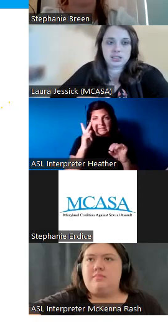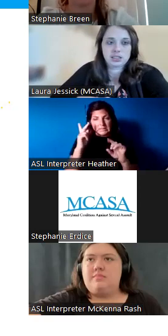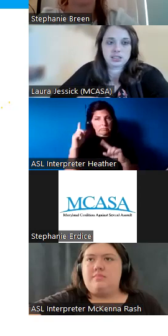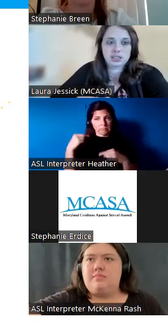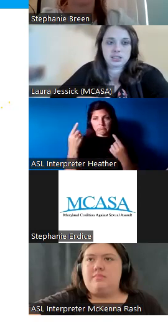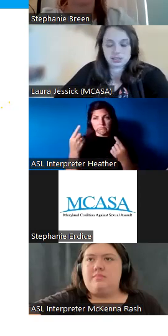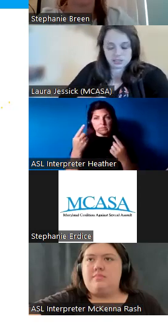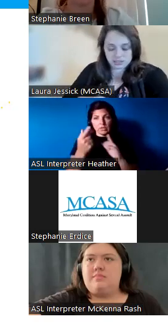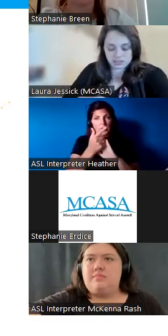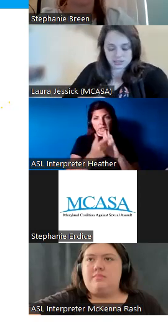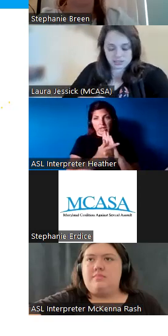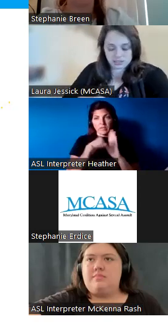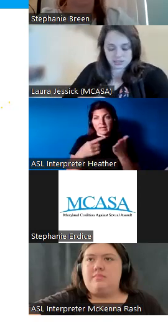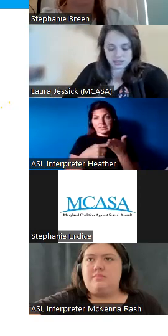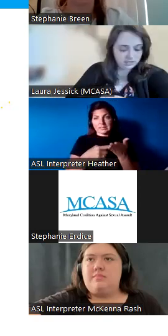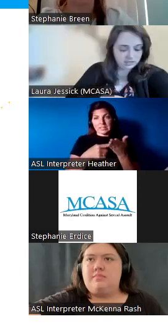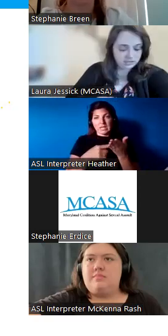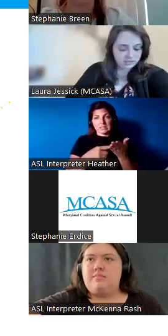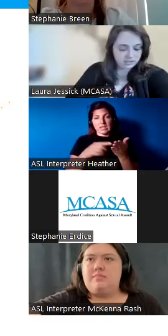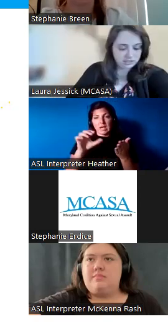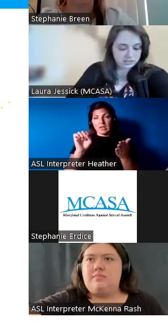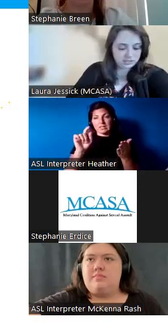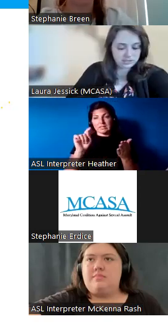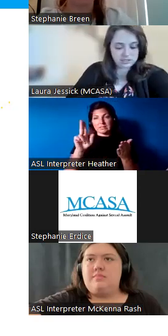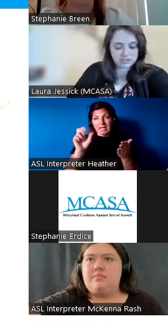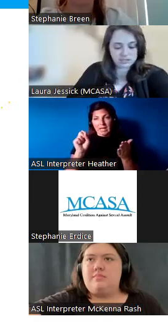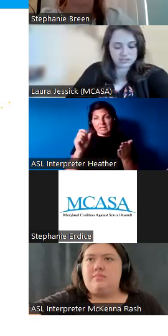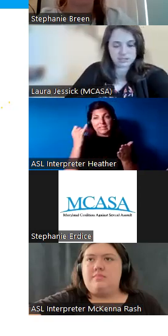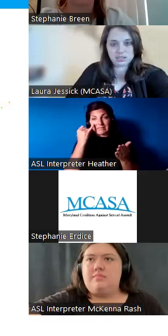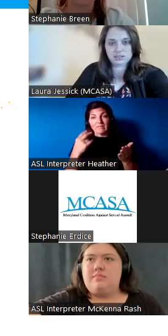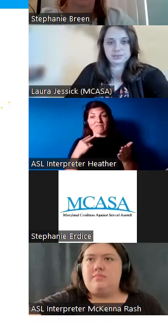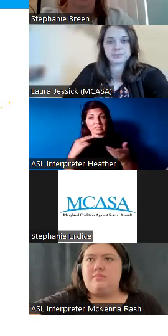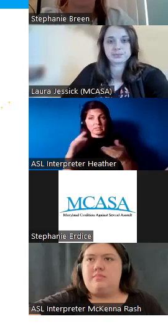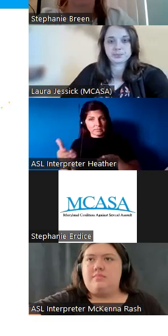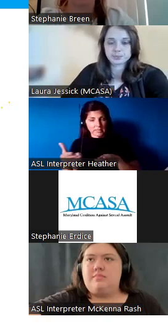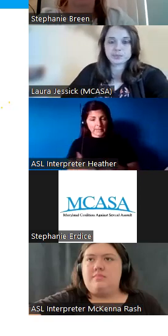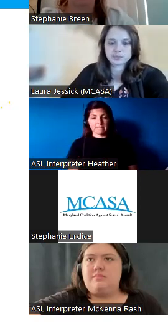the regulations that discusses the status of a victim as being deceased.